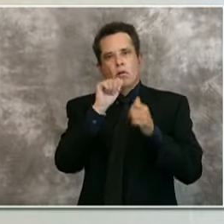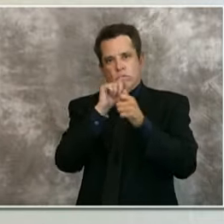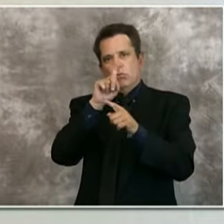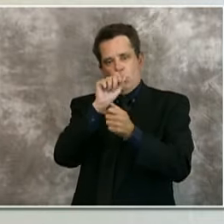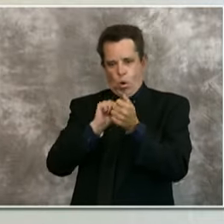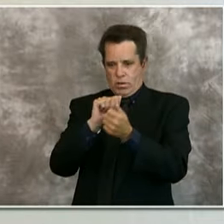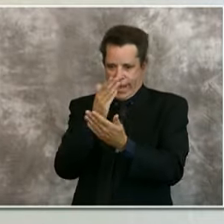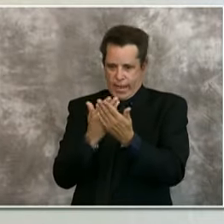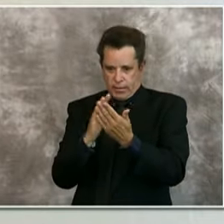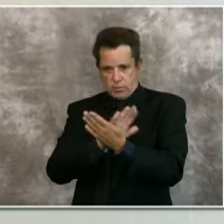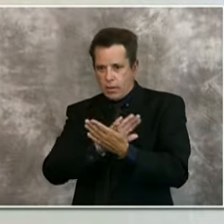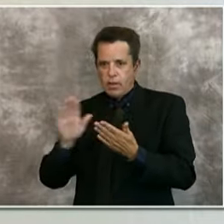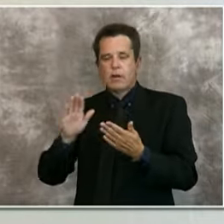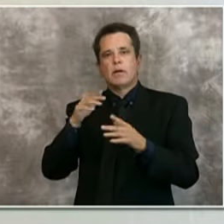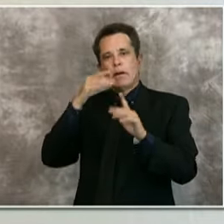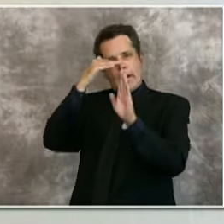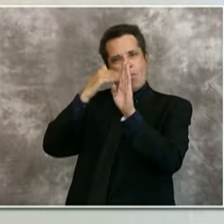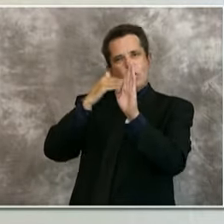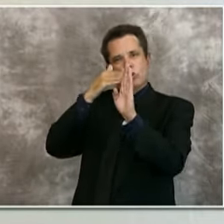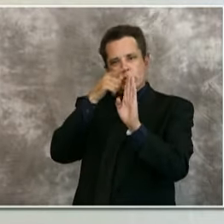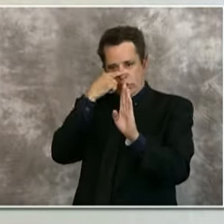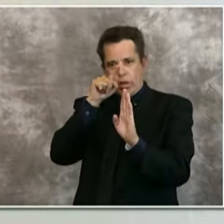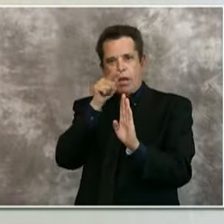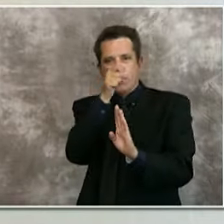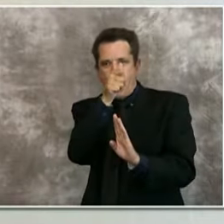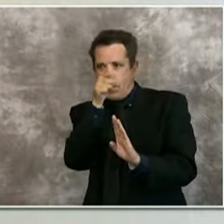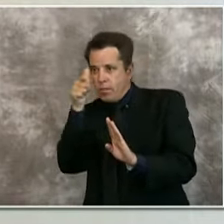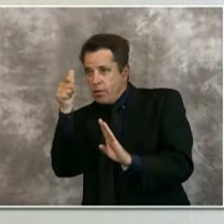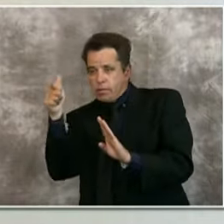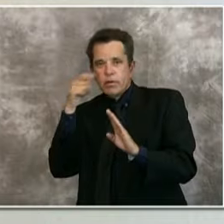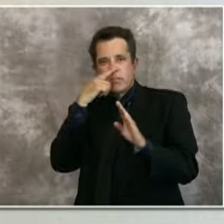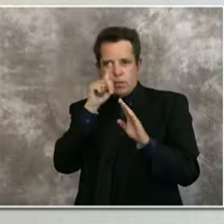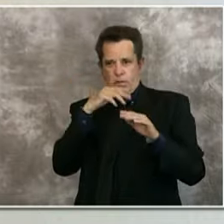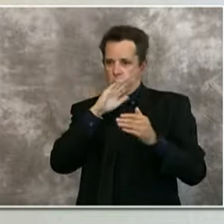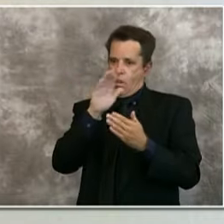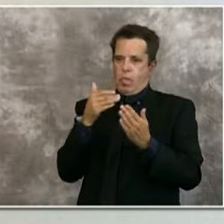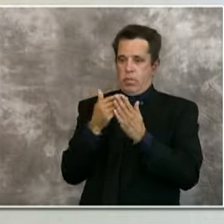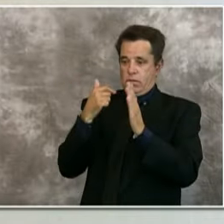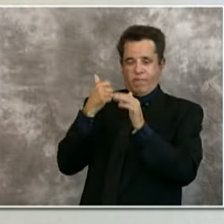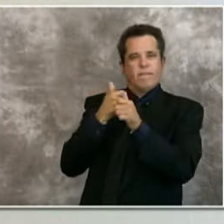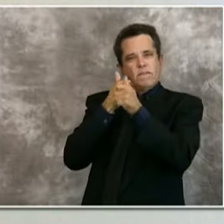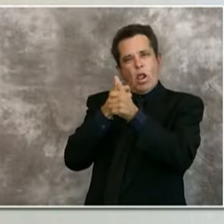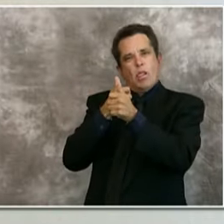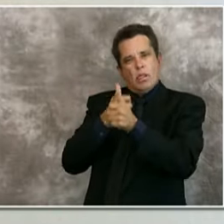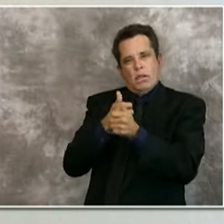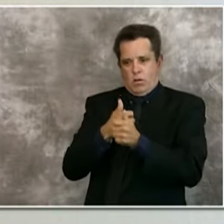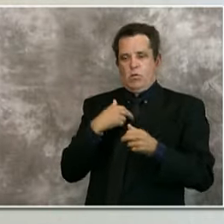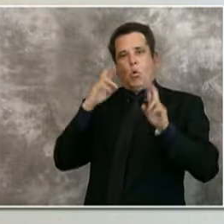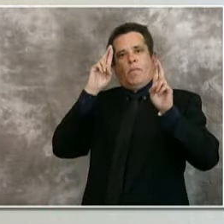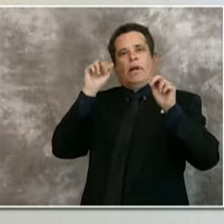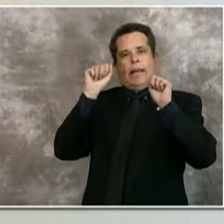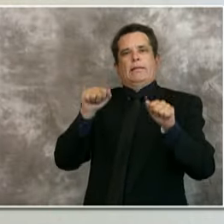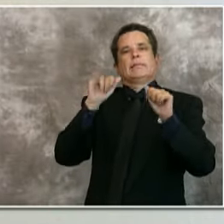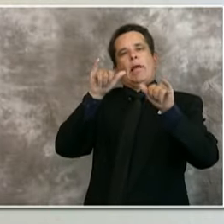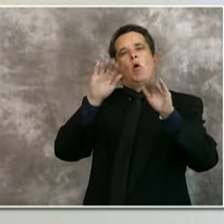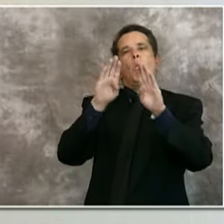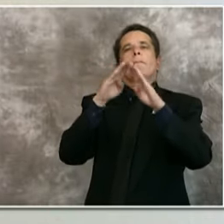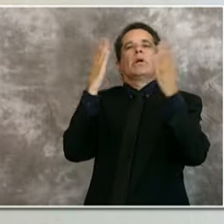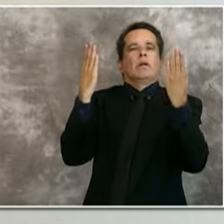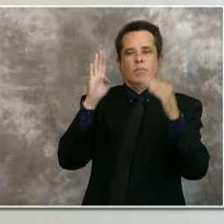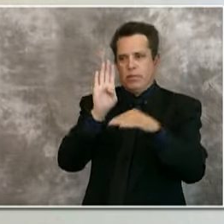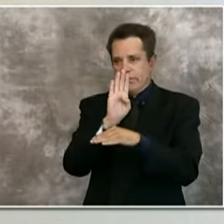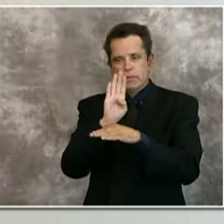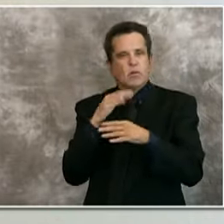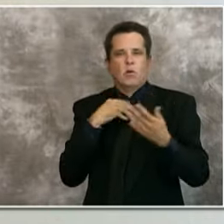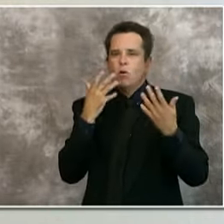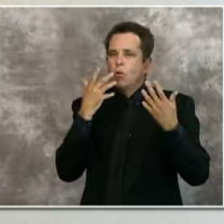physically distance, because our aim and our intention in all of the things we're doing is to stay open. We don't want to be in a